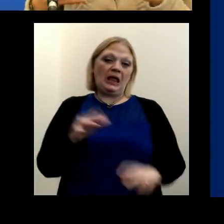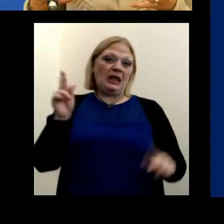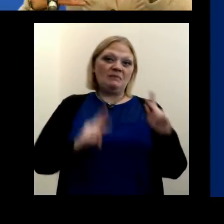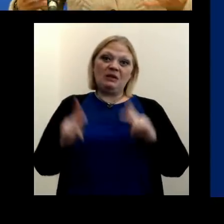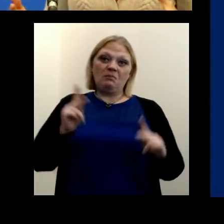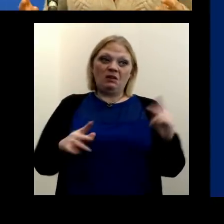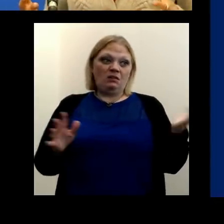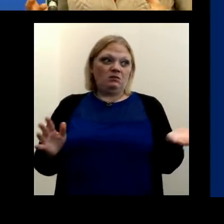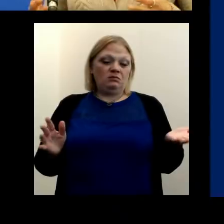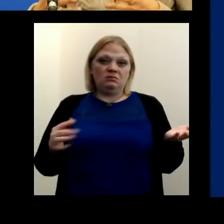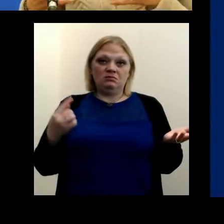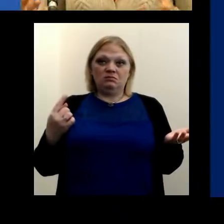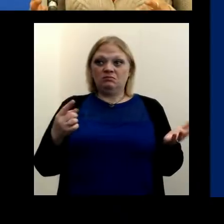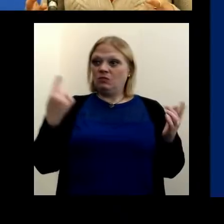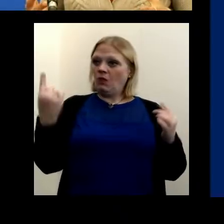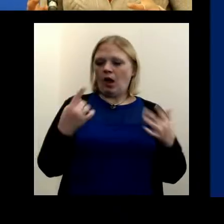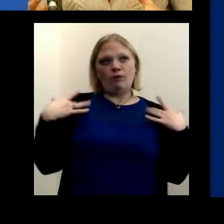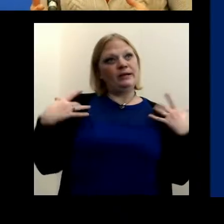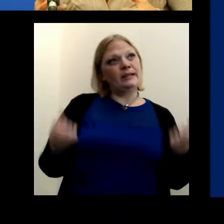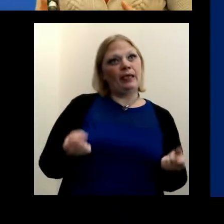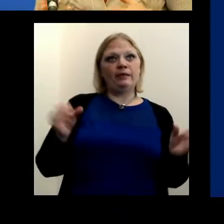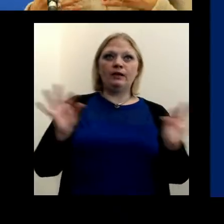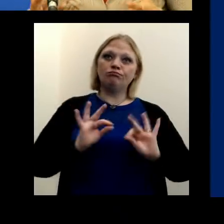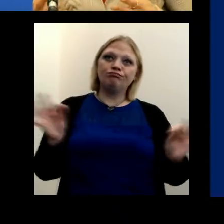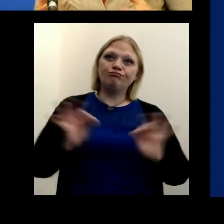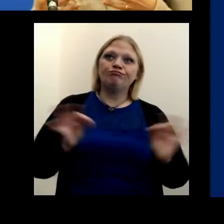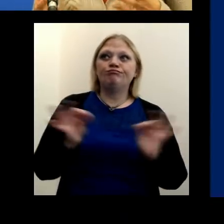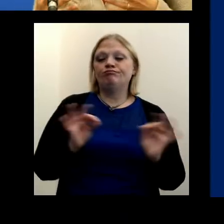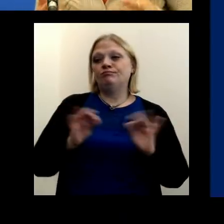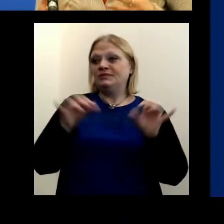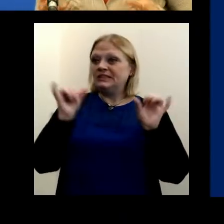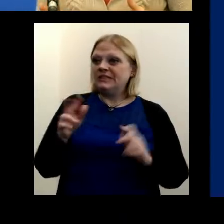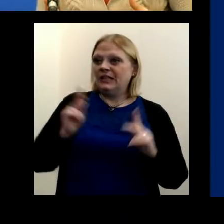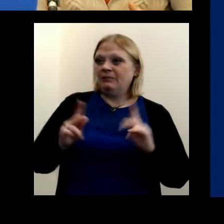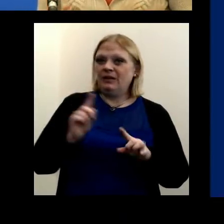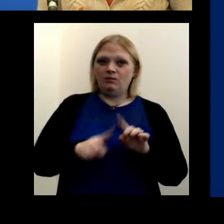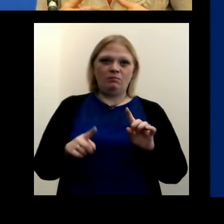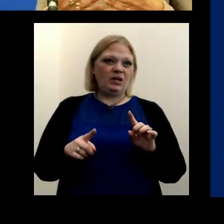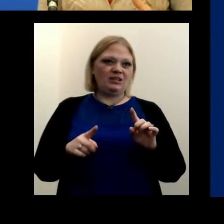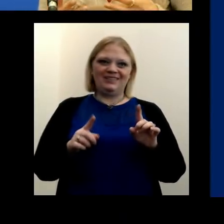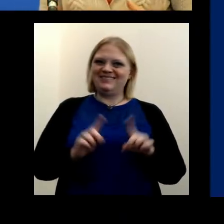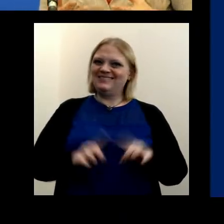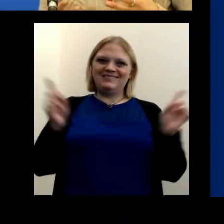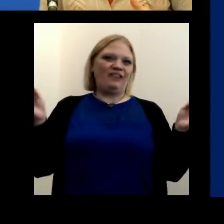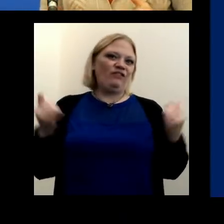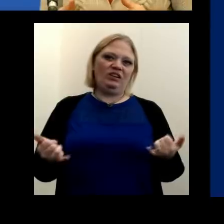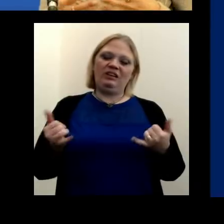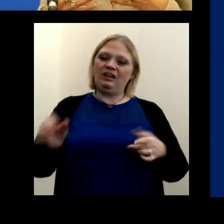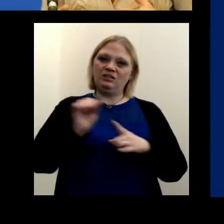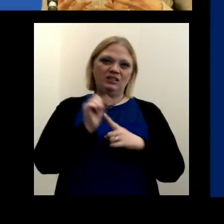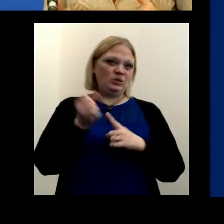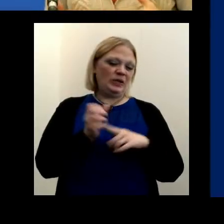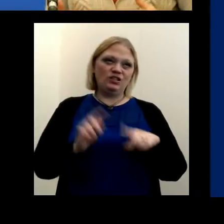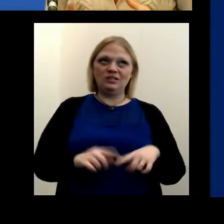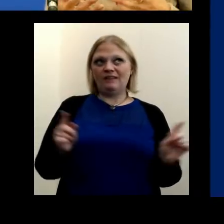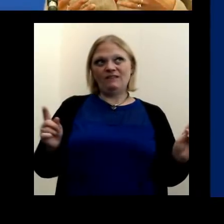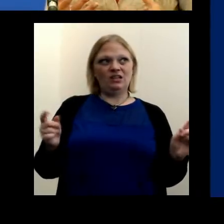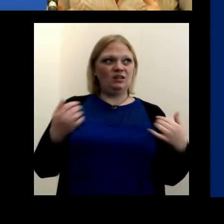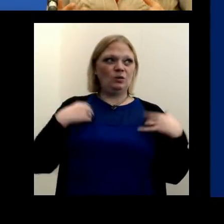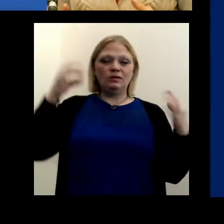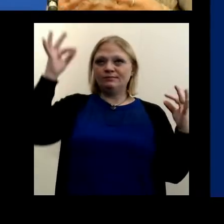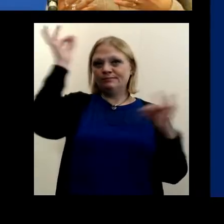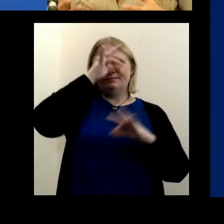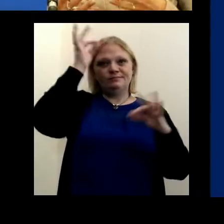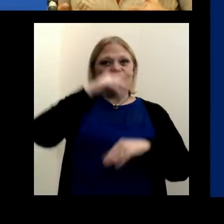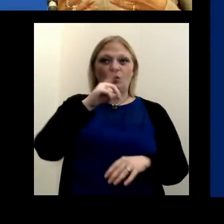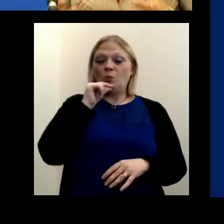because they've always stayed well with getting together with those people, but the games are different now. The situation is different, and we have no idea who